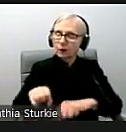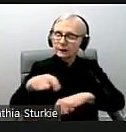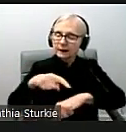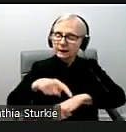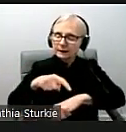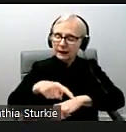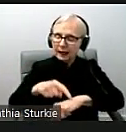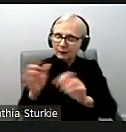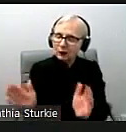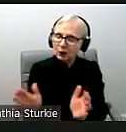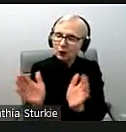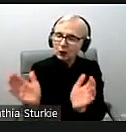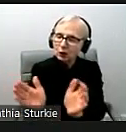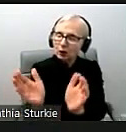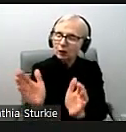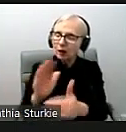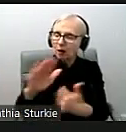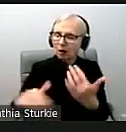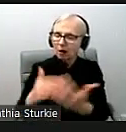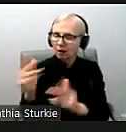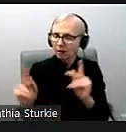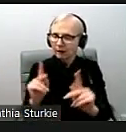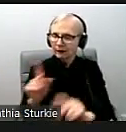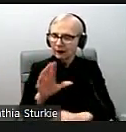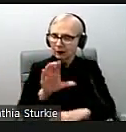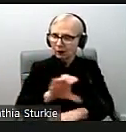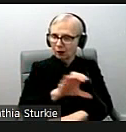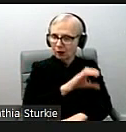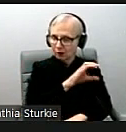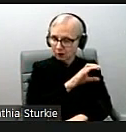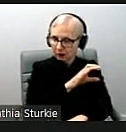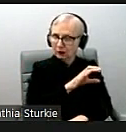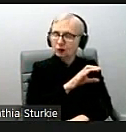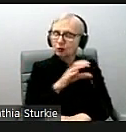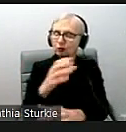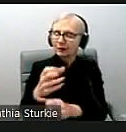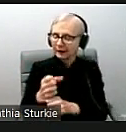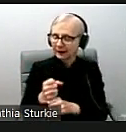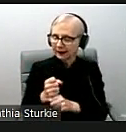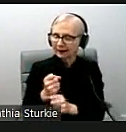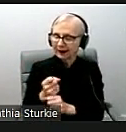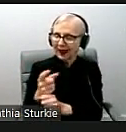to encourage all Coloradans who are eligible to get this annual